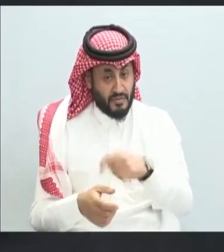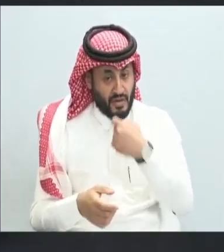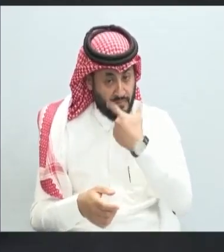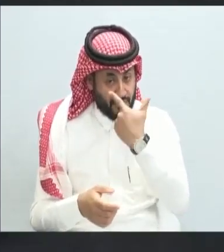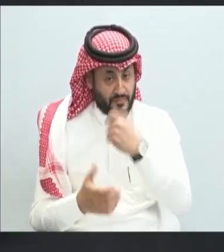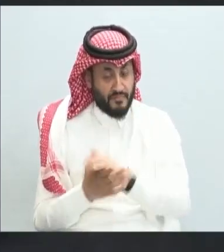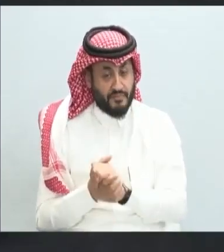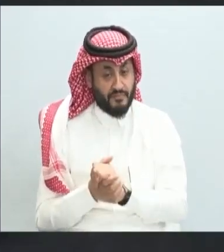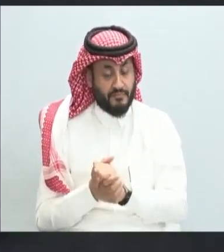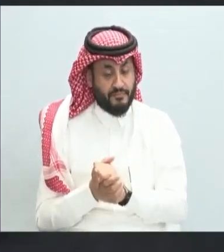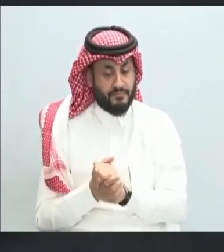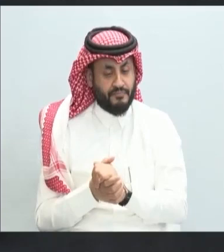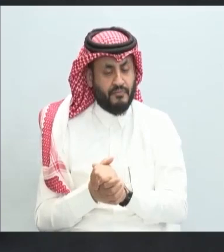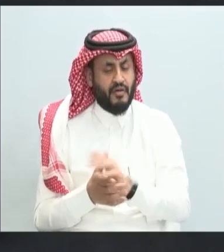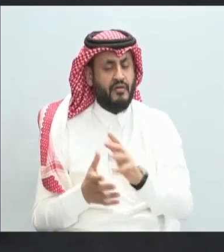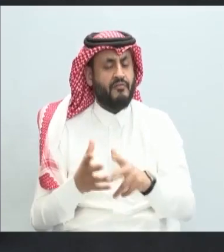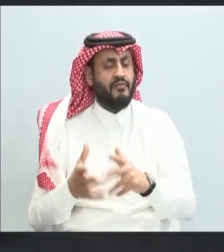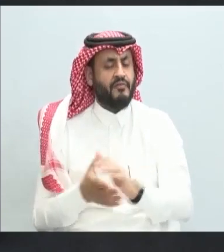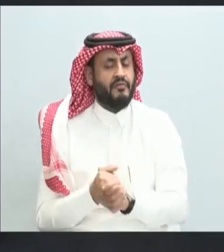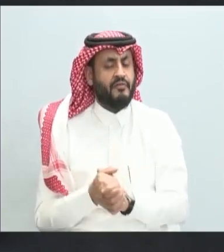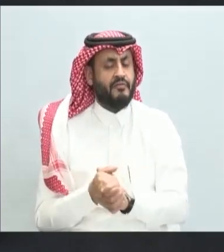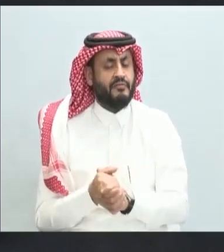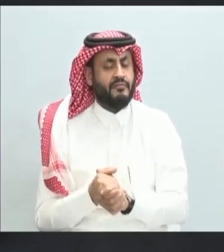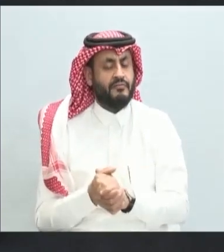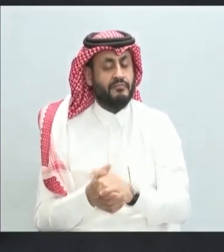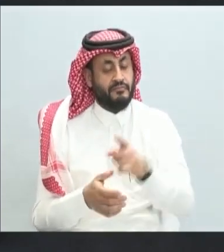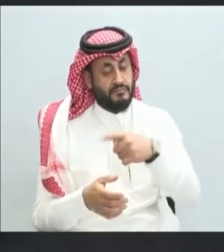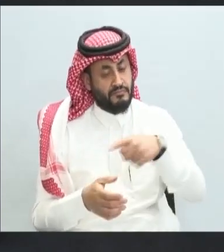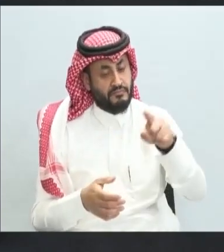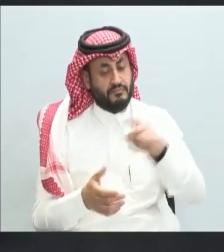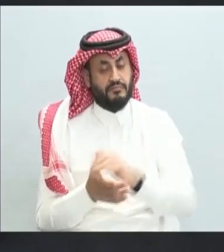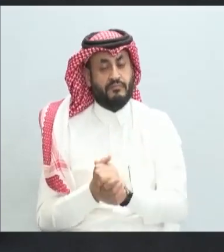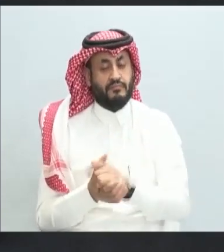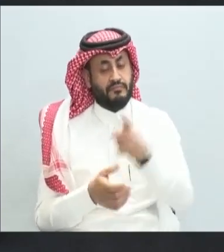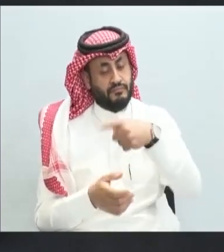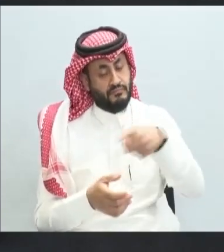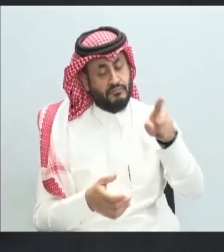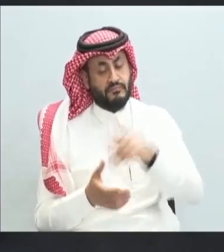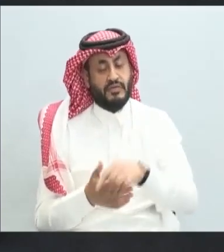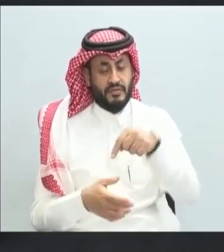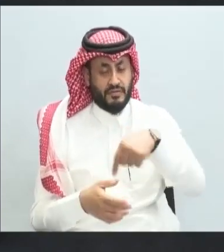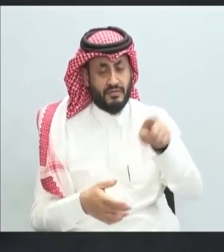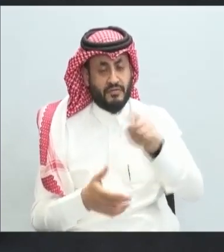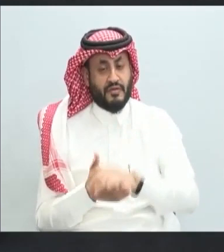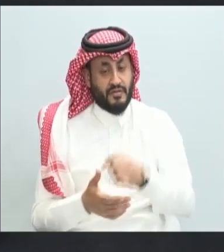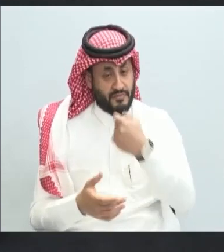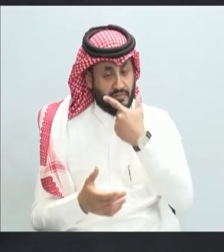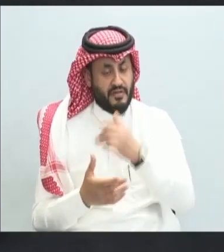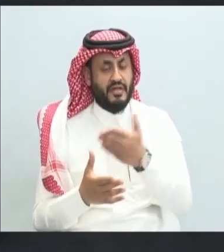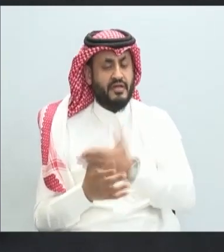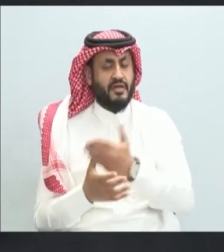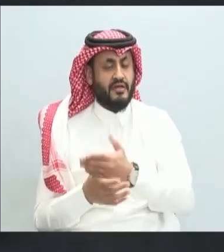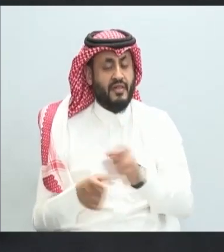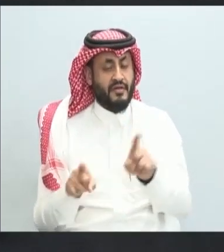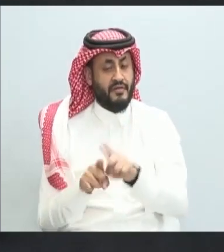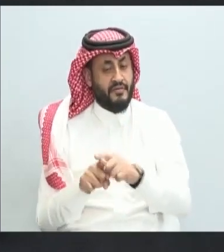is happy? What do you think? Of course, he said that he is happy because